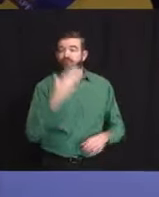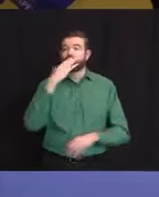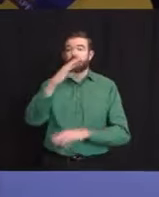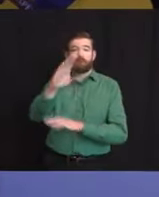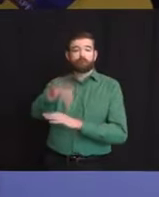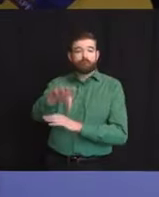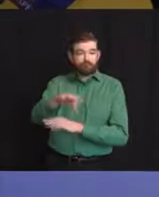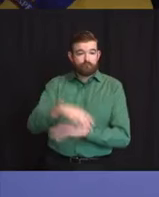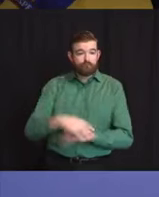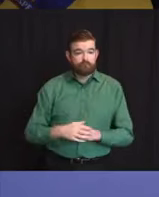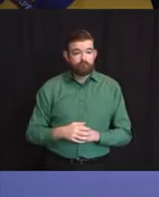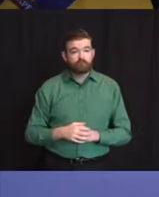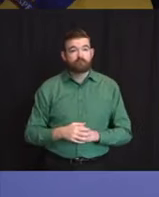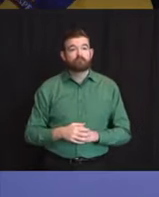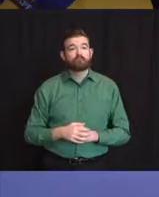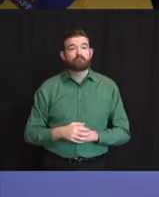reporting